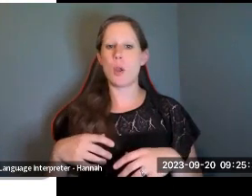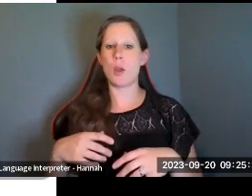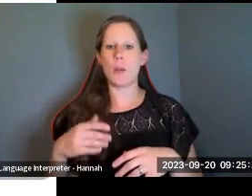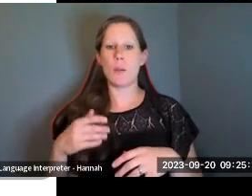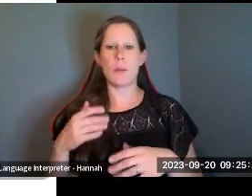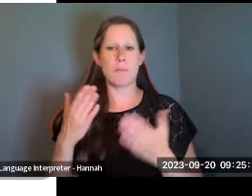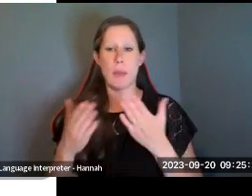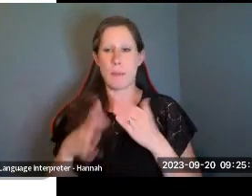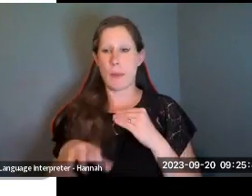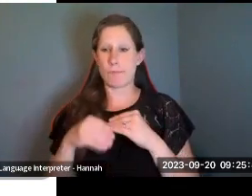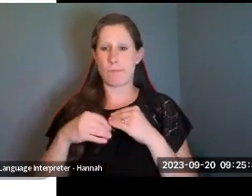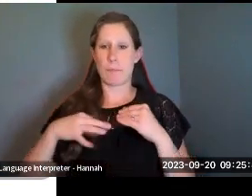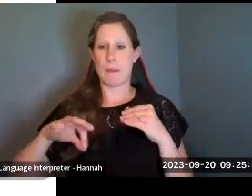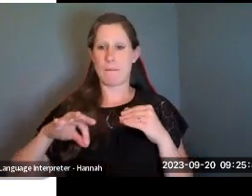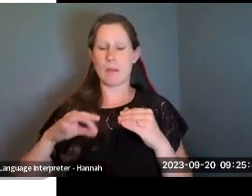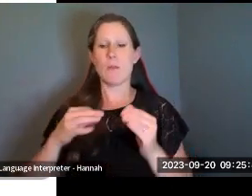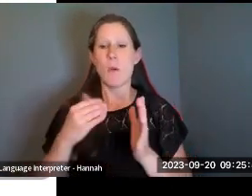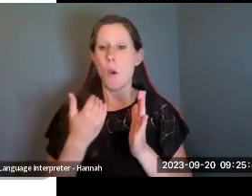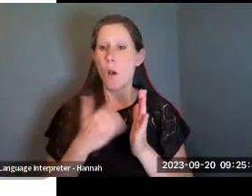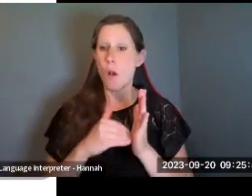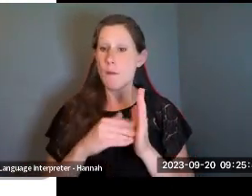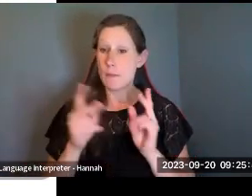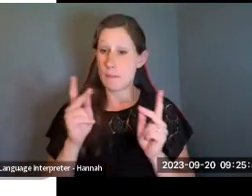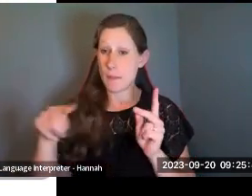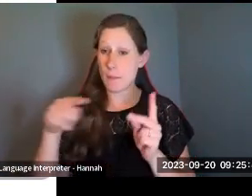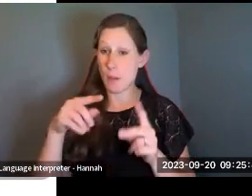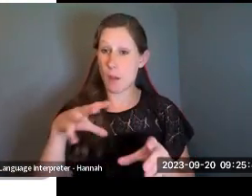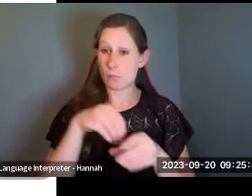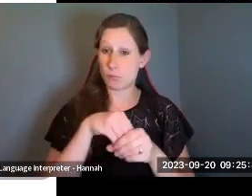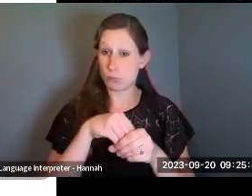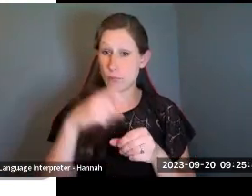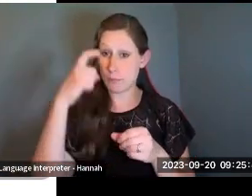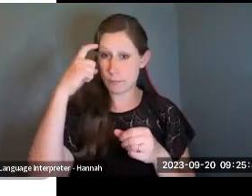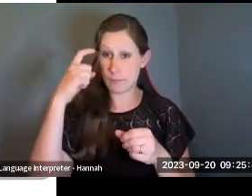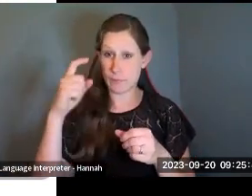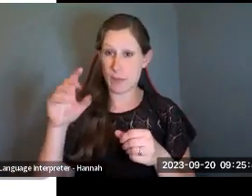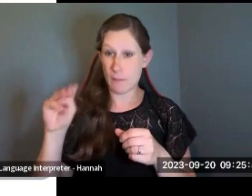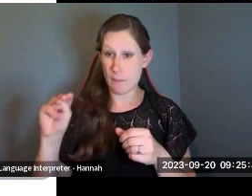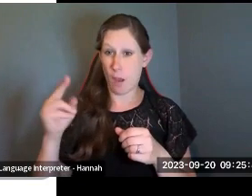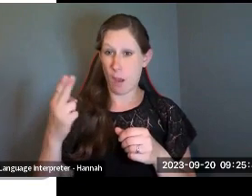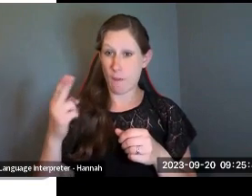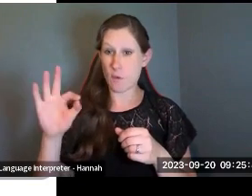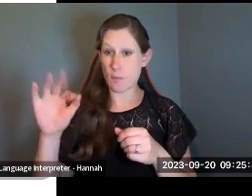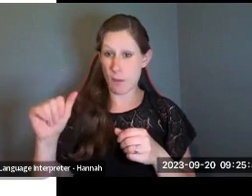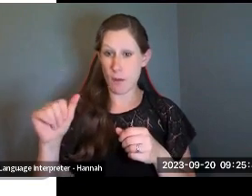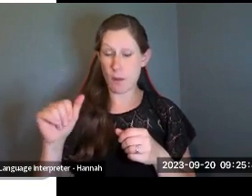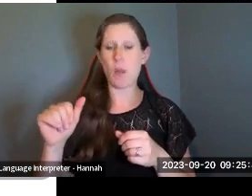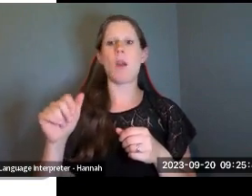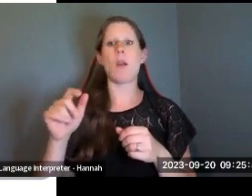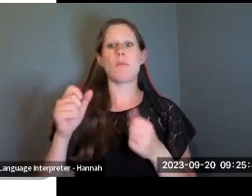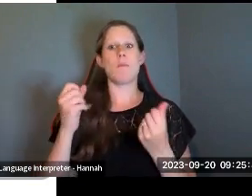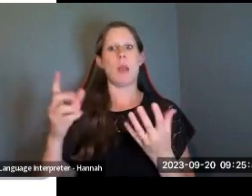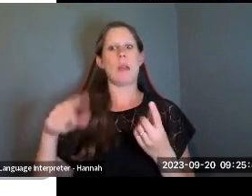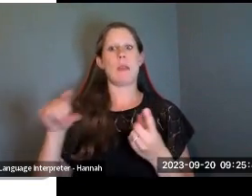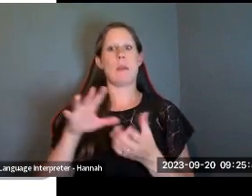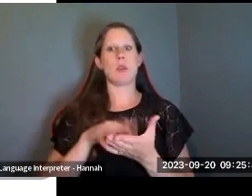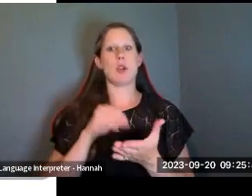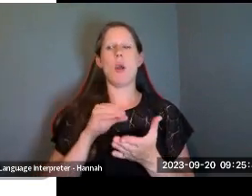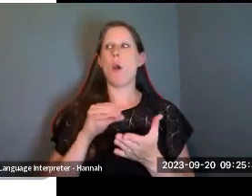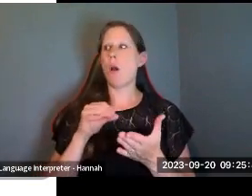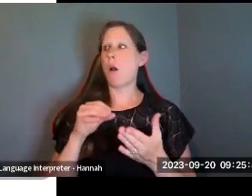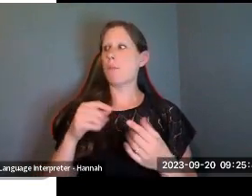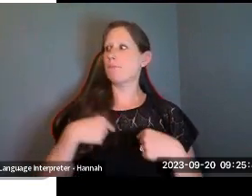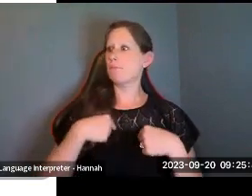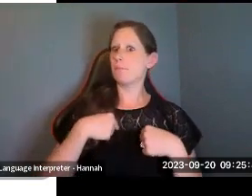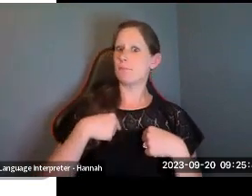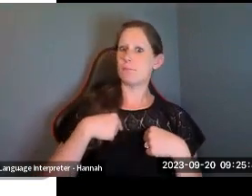benefit, many times people that participate in mental health first aid find that they actually